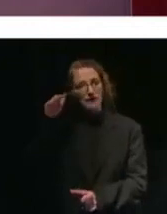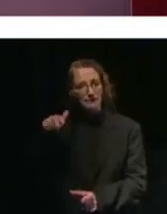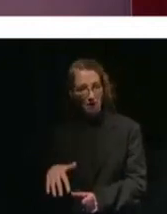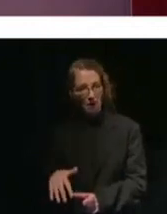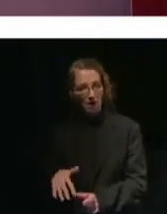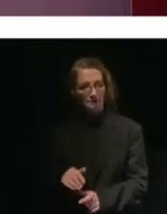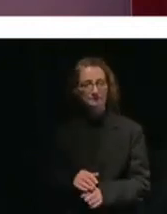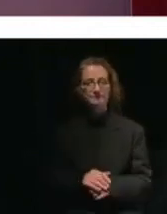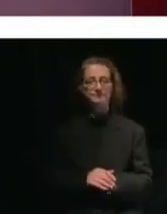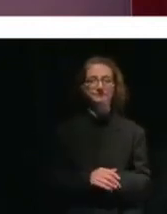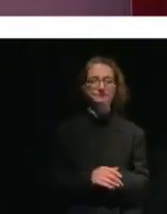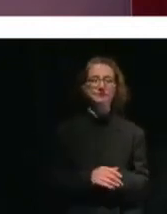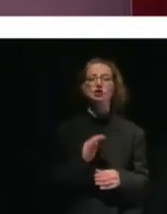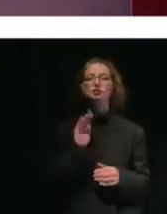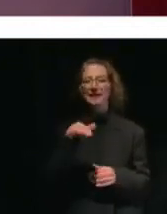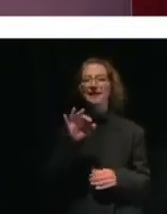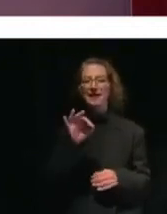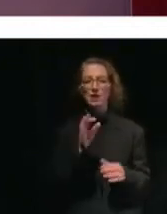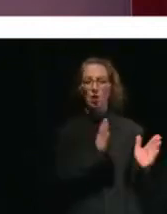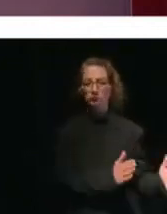are concerned.